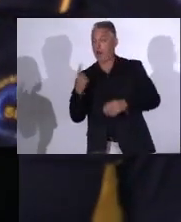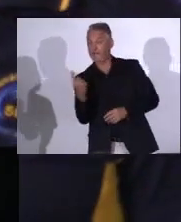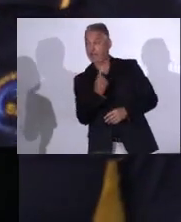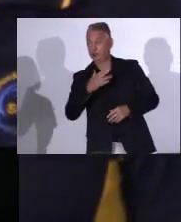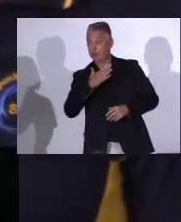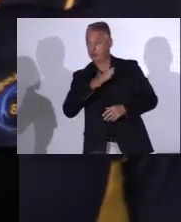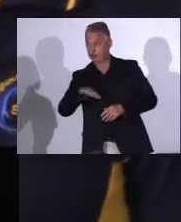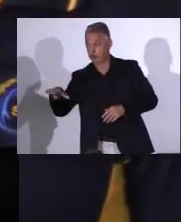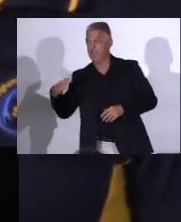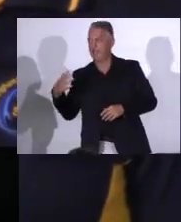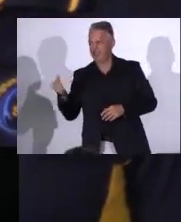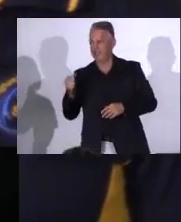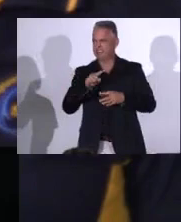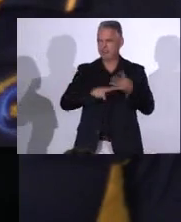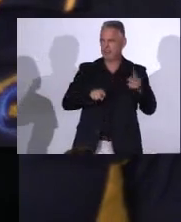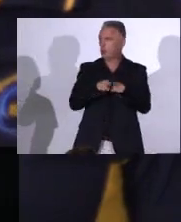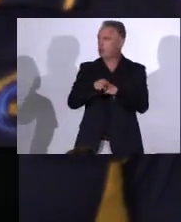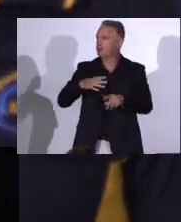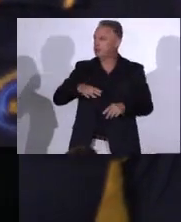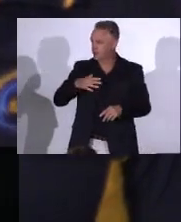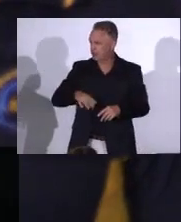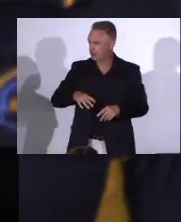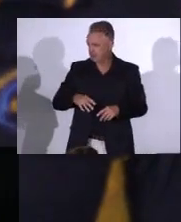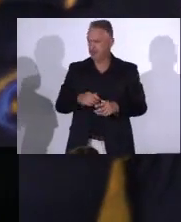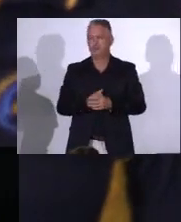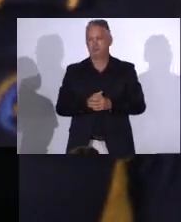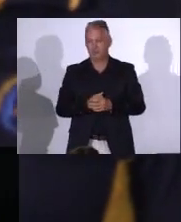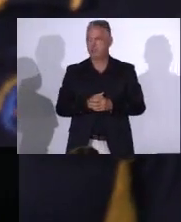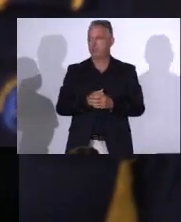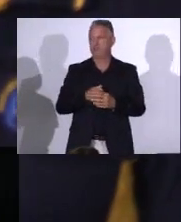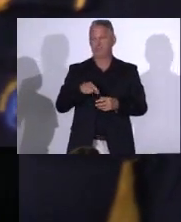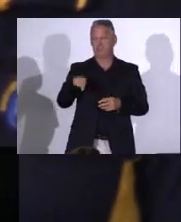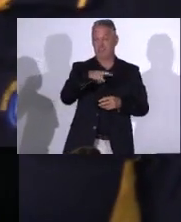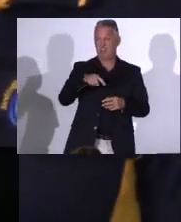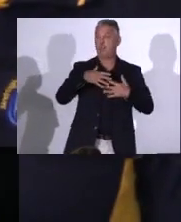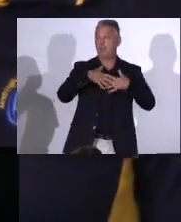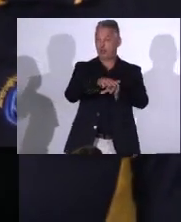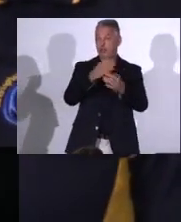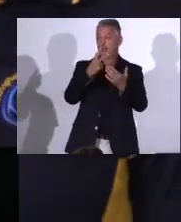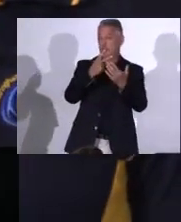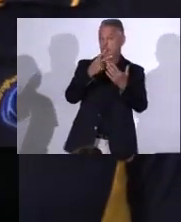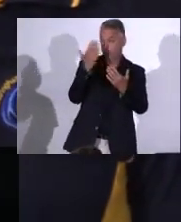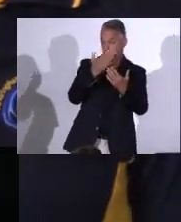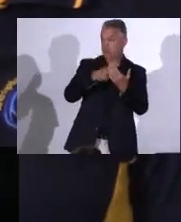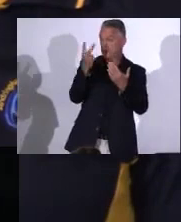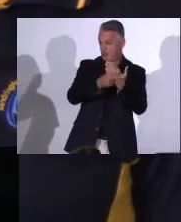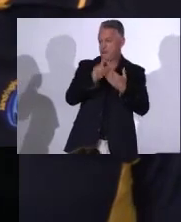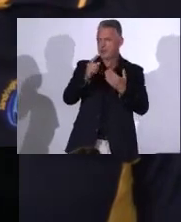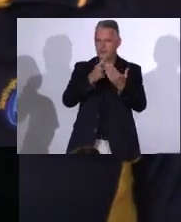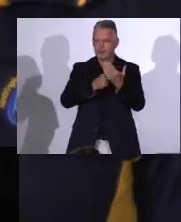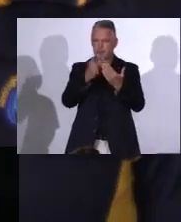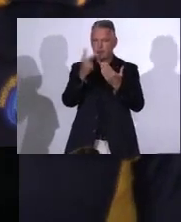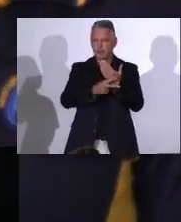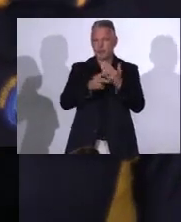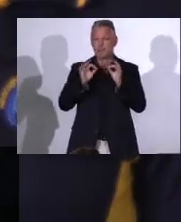need. And so four out of the five of them, they attend mainstream school and mainstream programs. However, those mainstream,